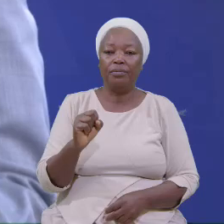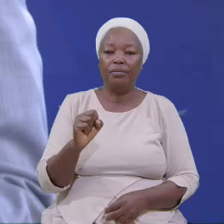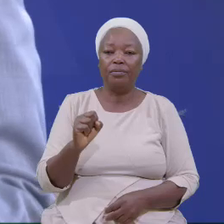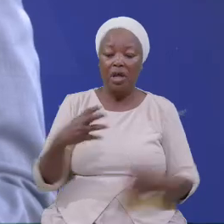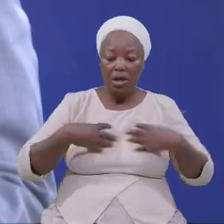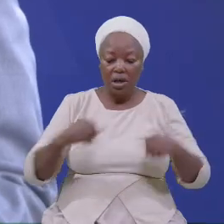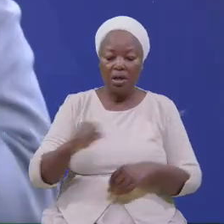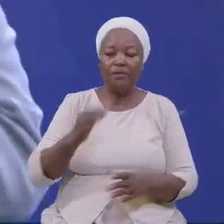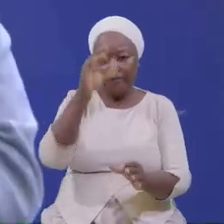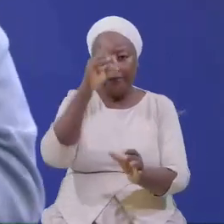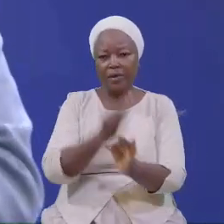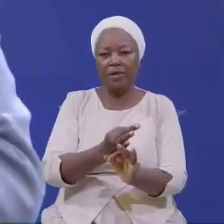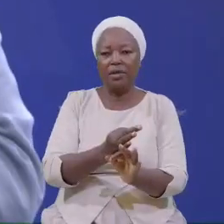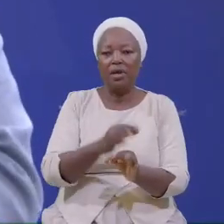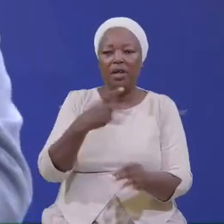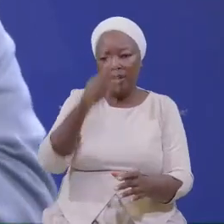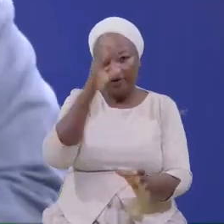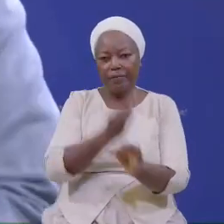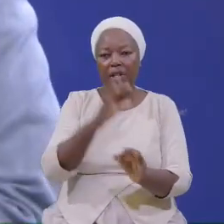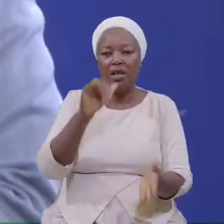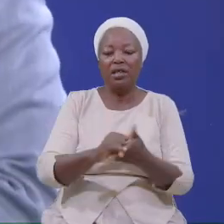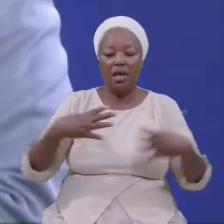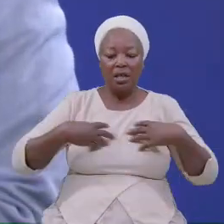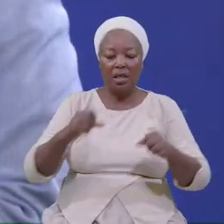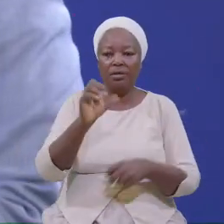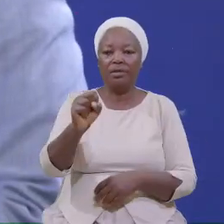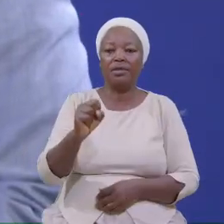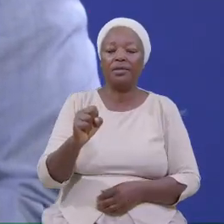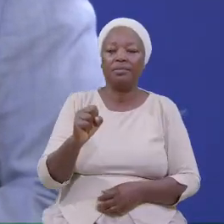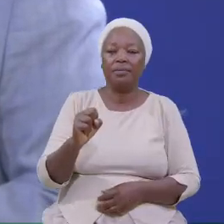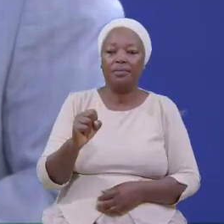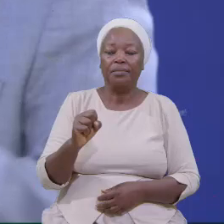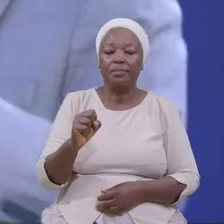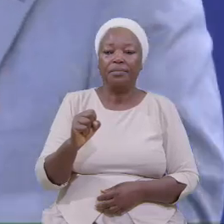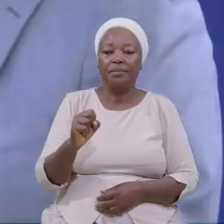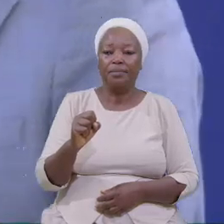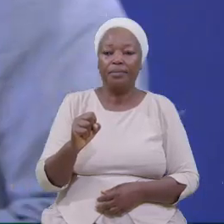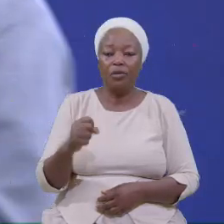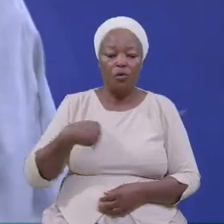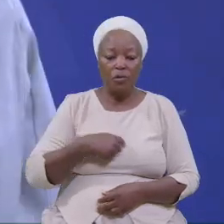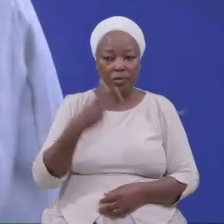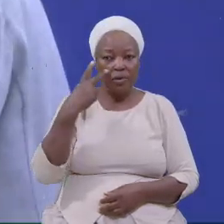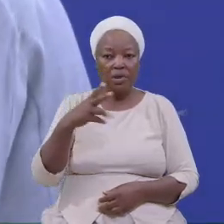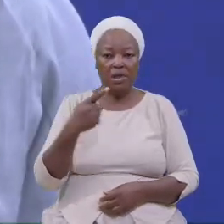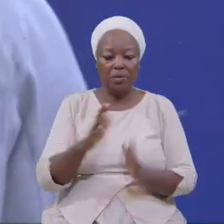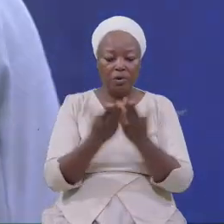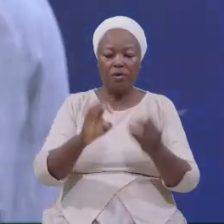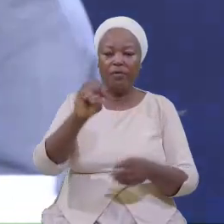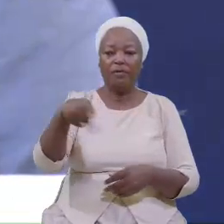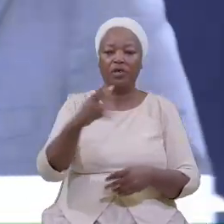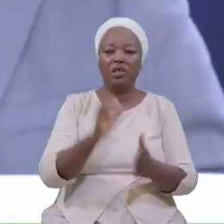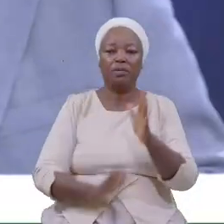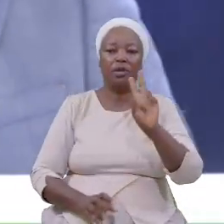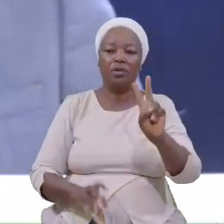Healing faith, the faith that heals. We're looking at Ephesians chapter 2 and